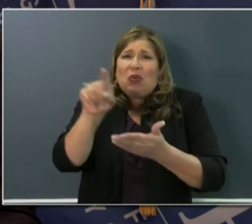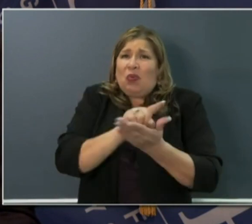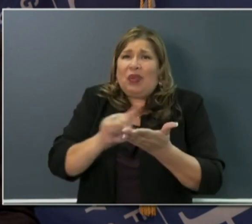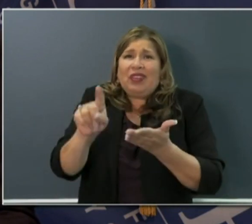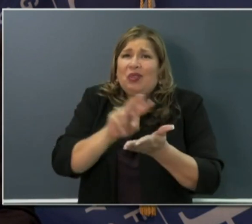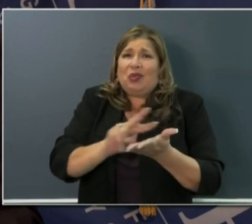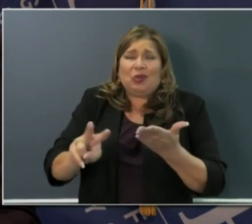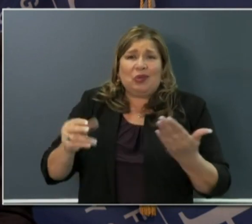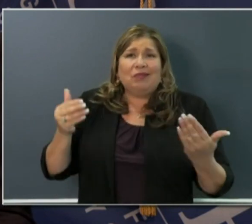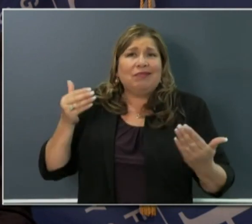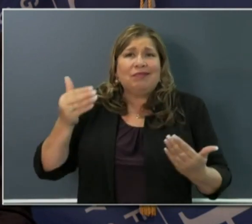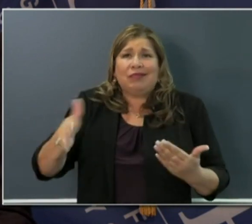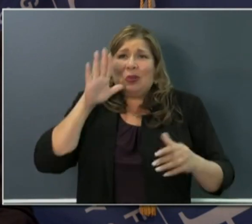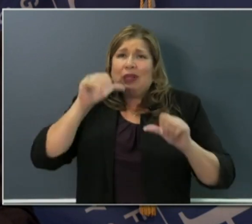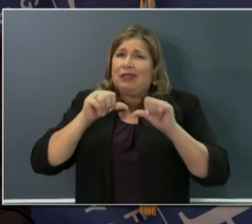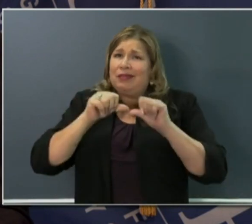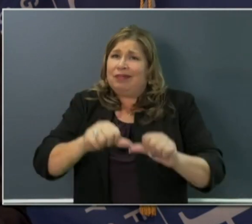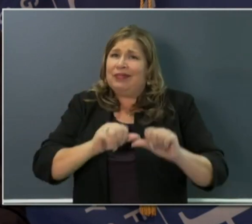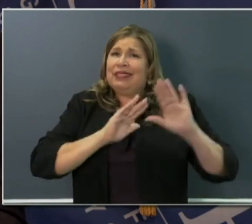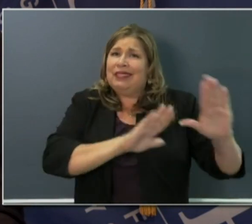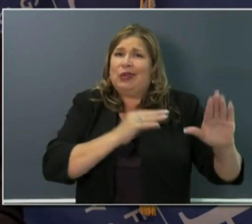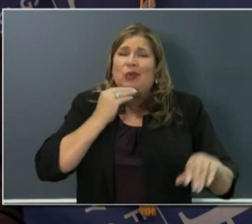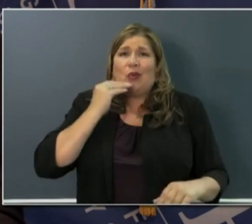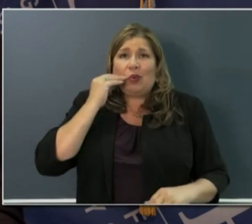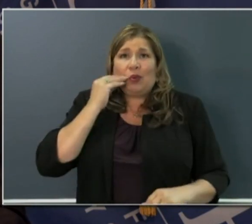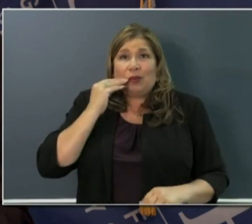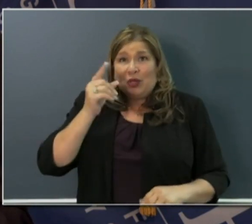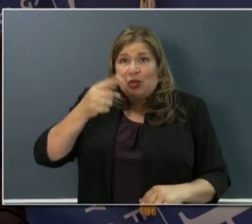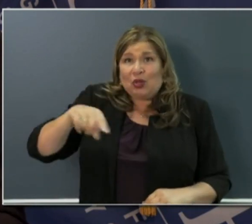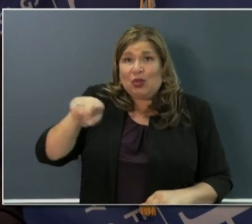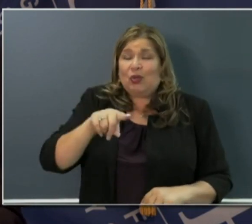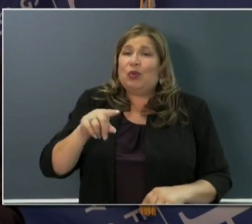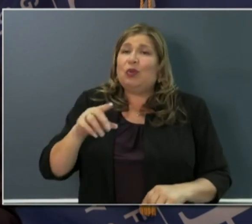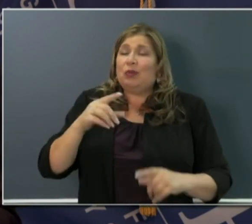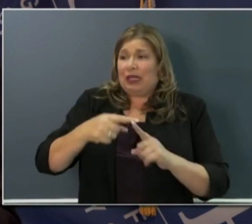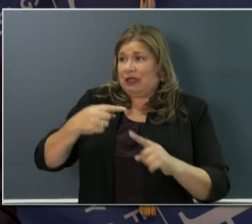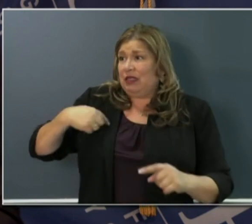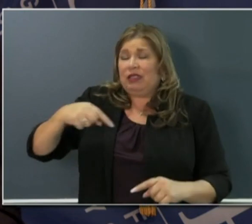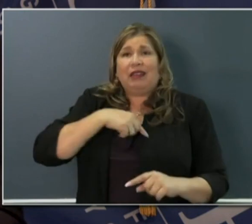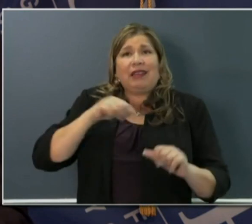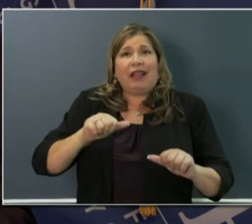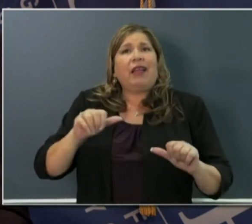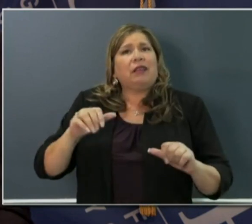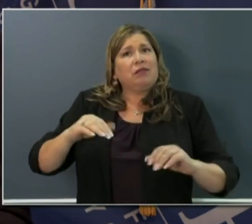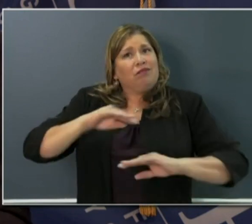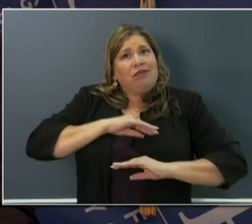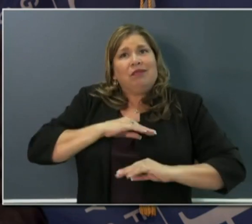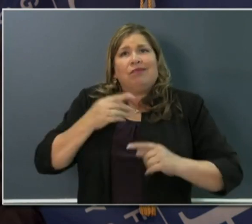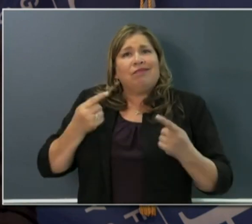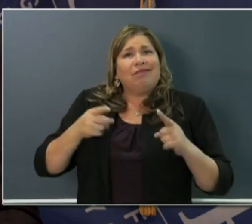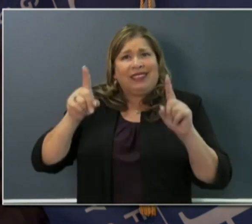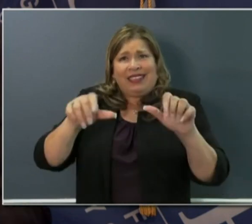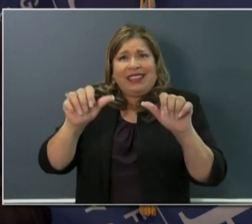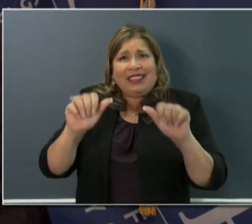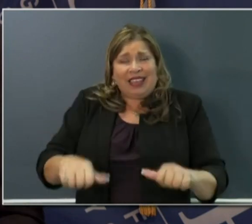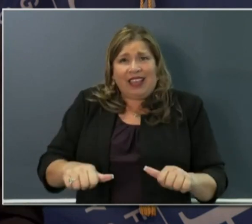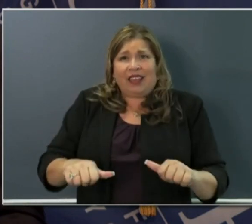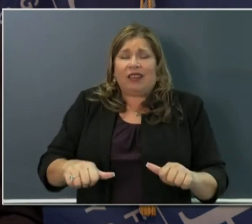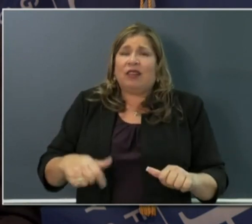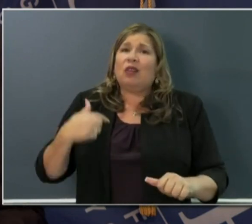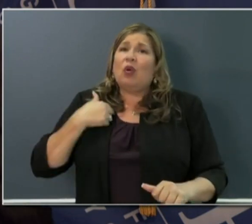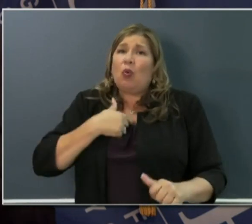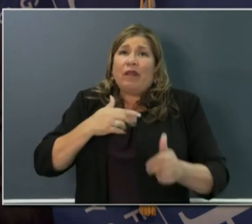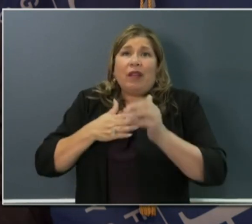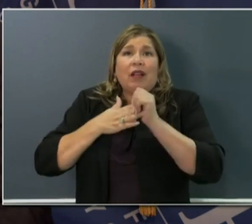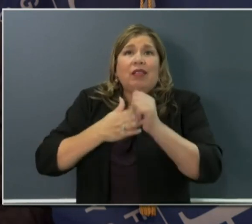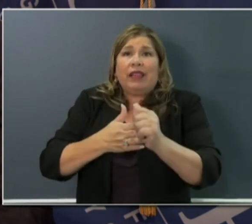away. California can meet this moment. We've been leading in almost every category, and other governors have done an extraordinary